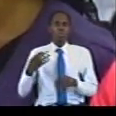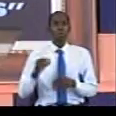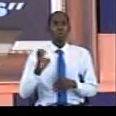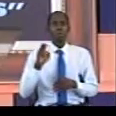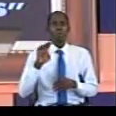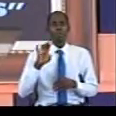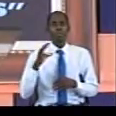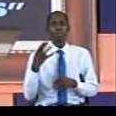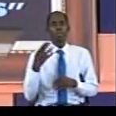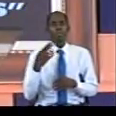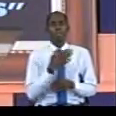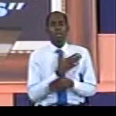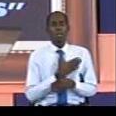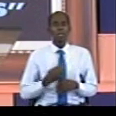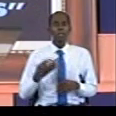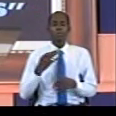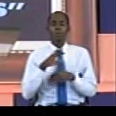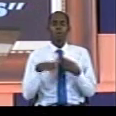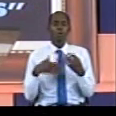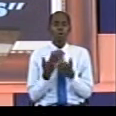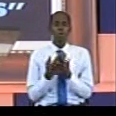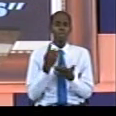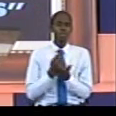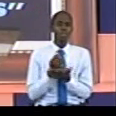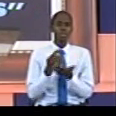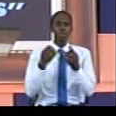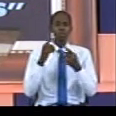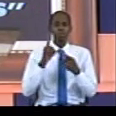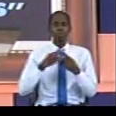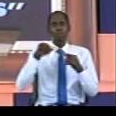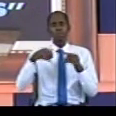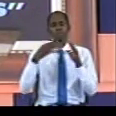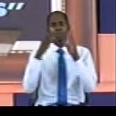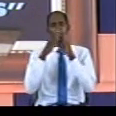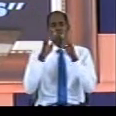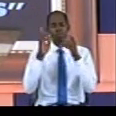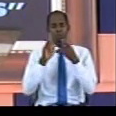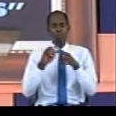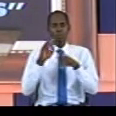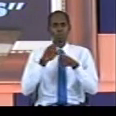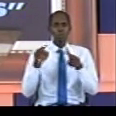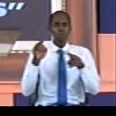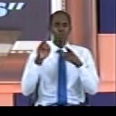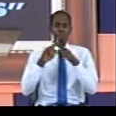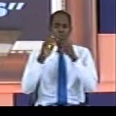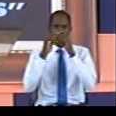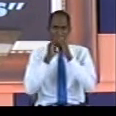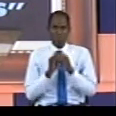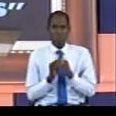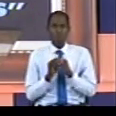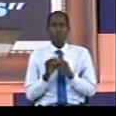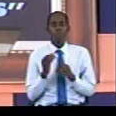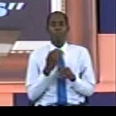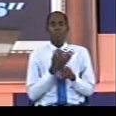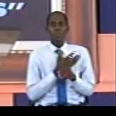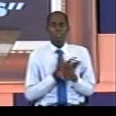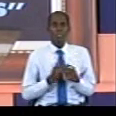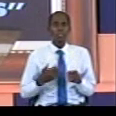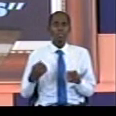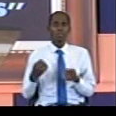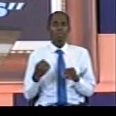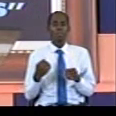had come to Jerusalem for to worship, and was returning, and sitting in his chariot,